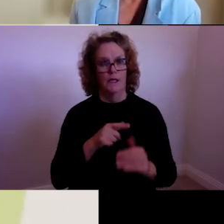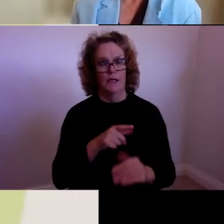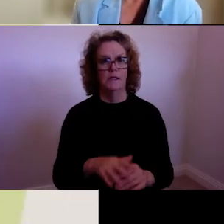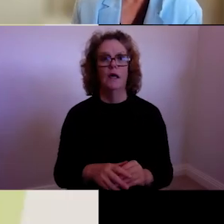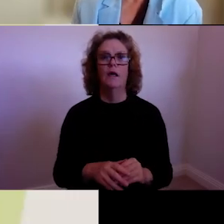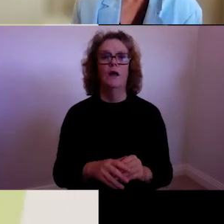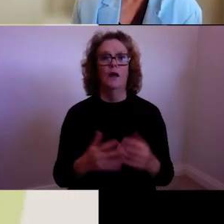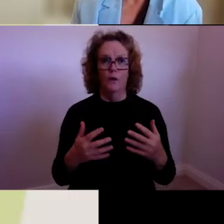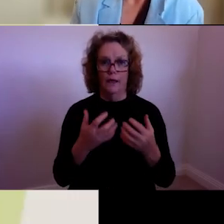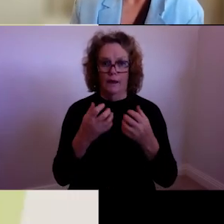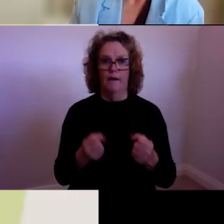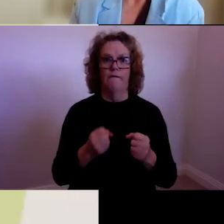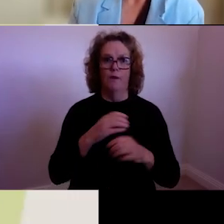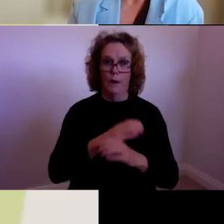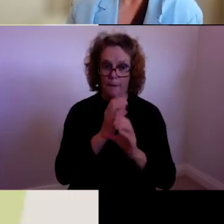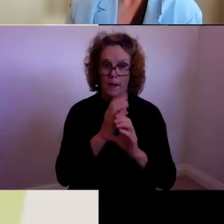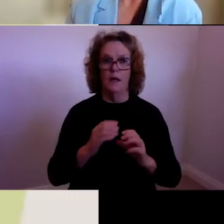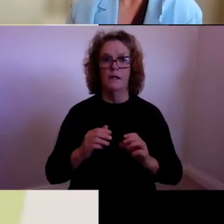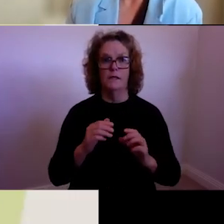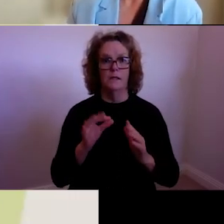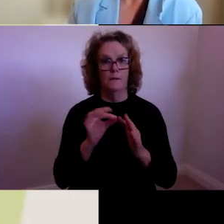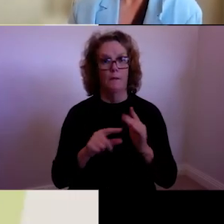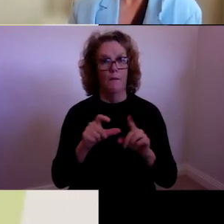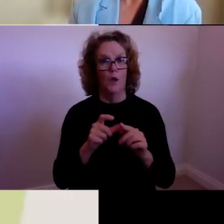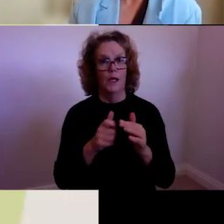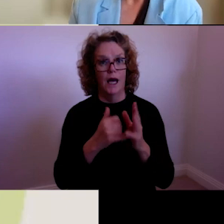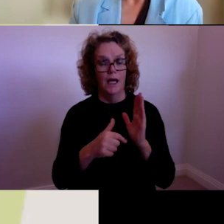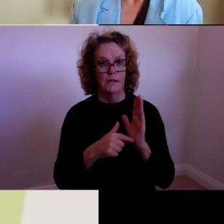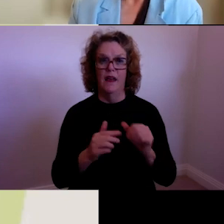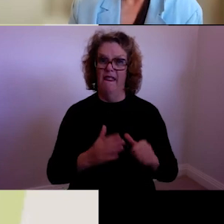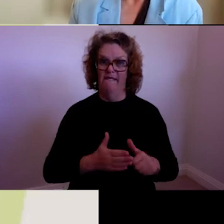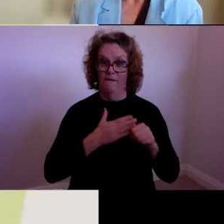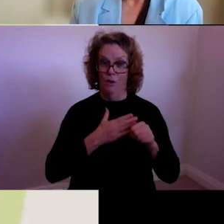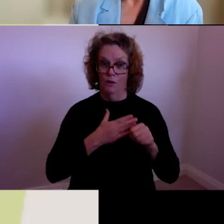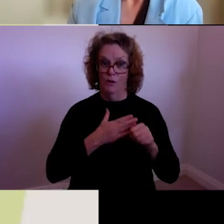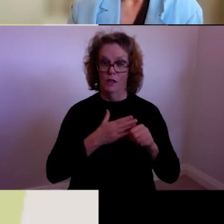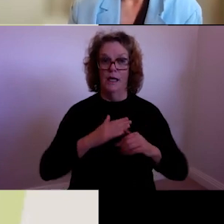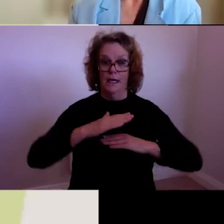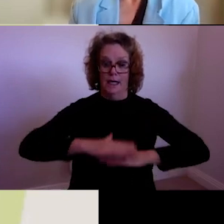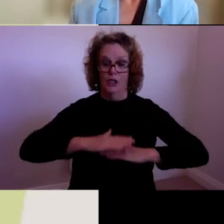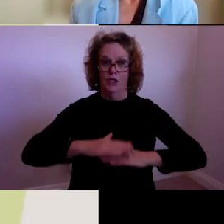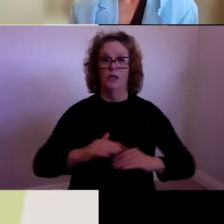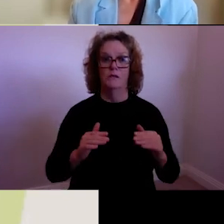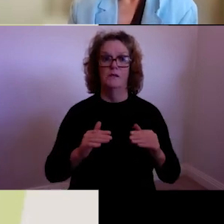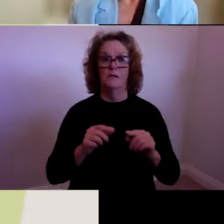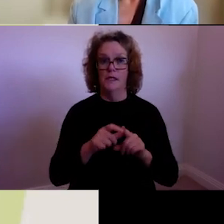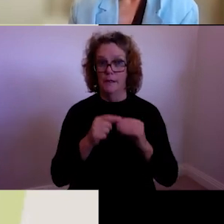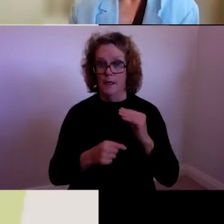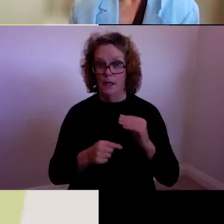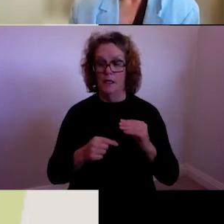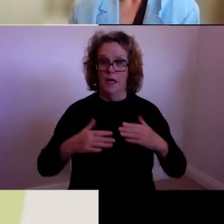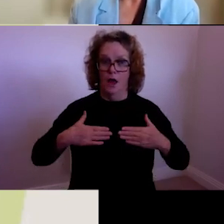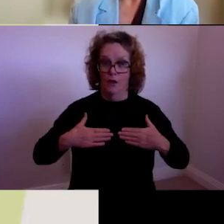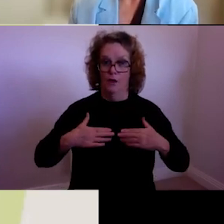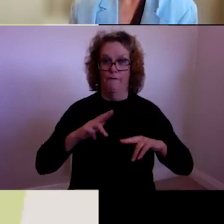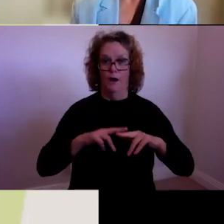podcasts and developing a First Nations intellectual disability health framework. So I'm really more than happy to